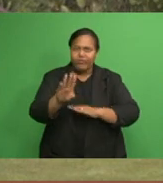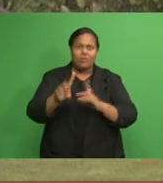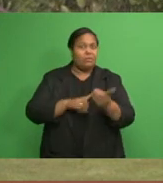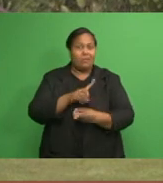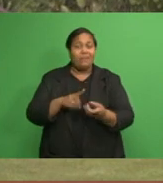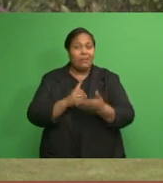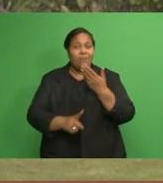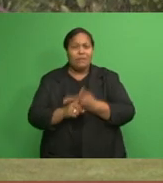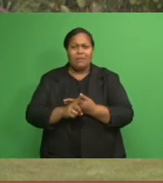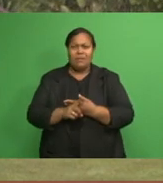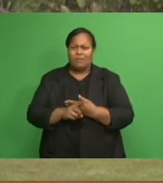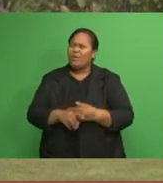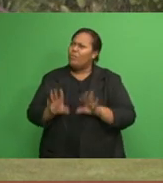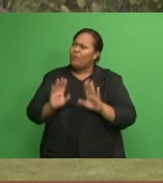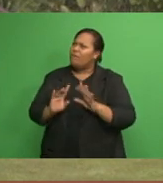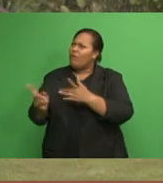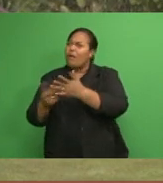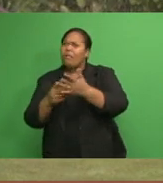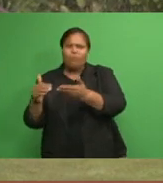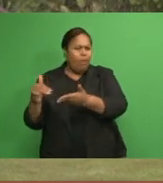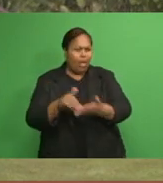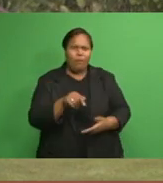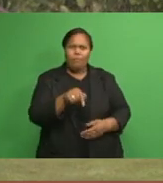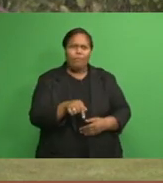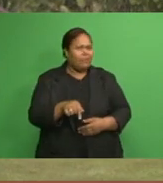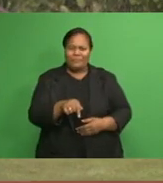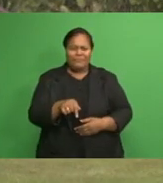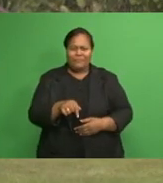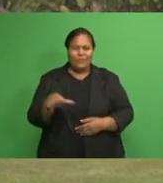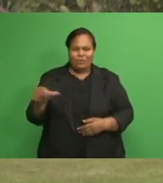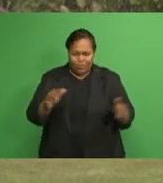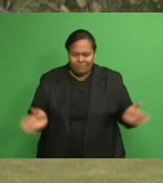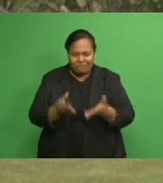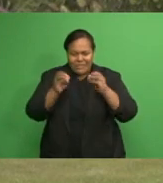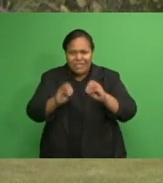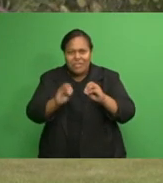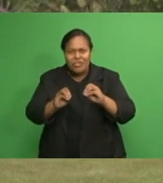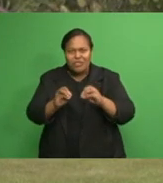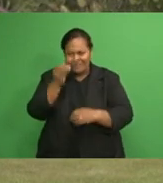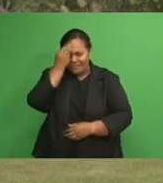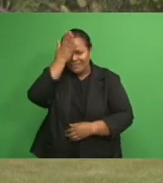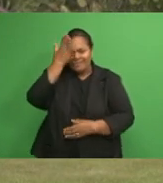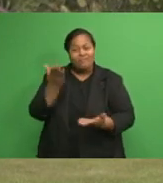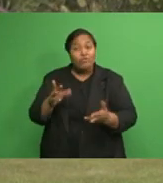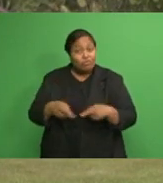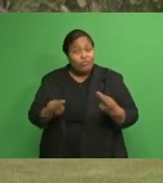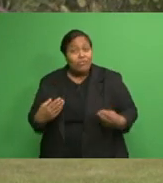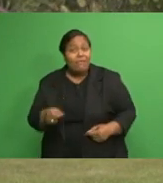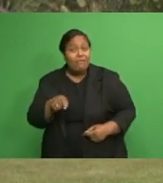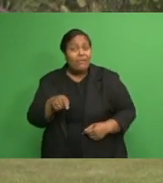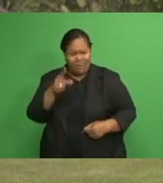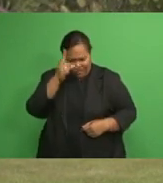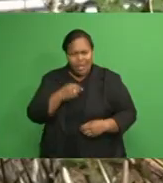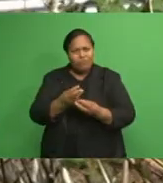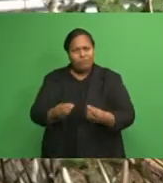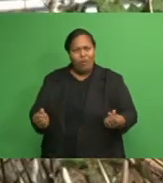for someone else to come and help them, we are trying to inculcate in their mind that, with the resources they have, they can just work out the solution